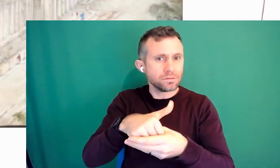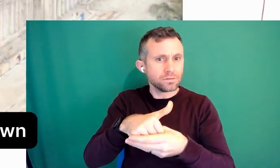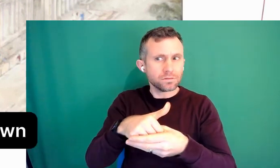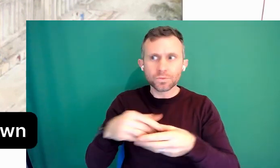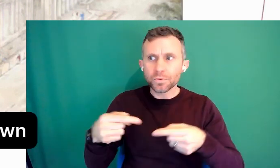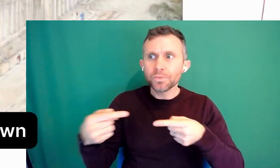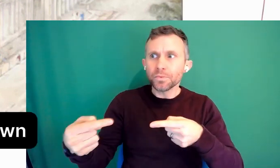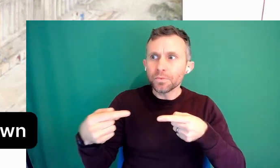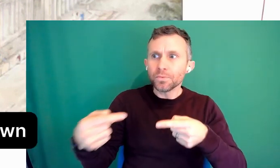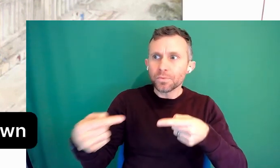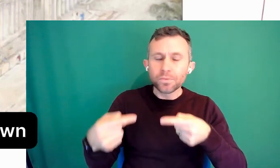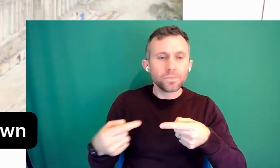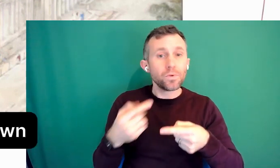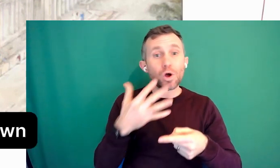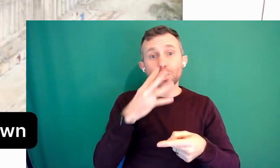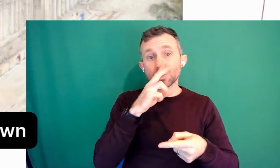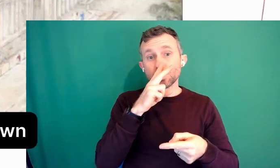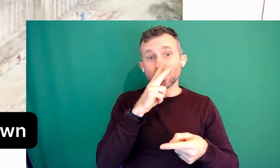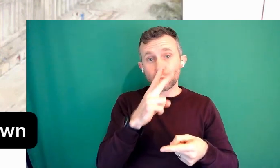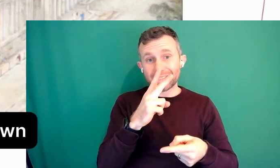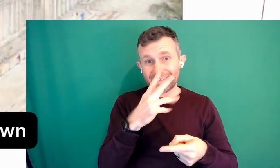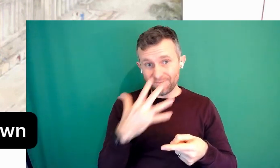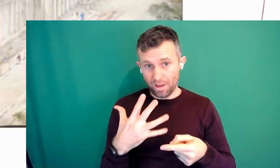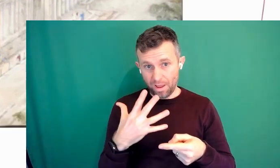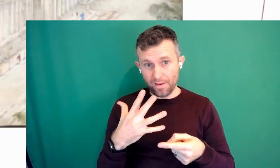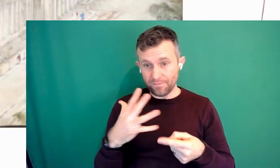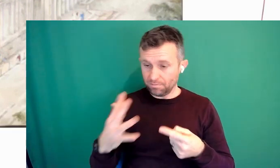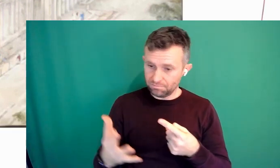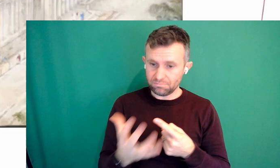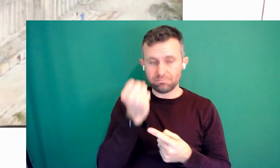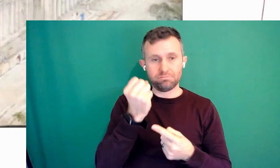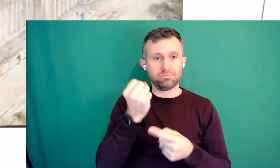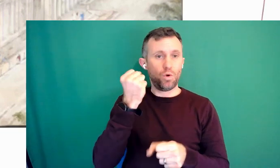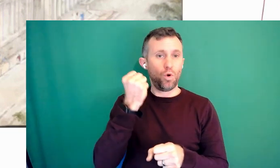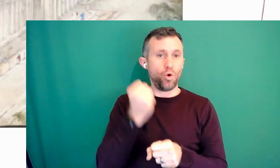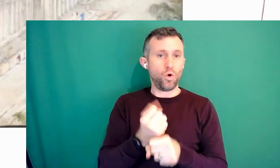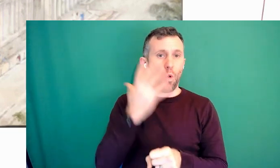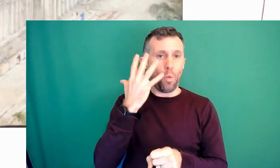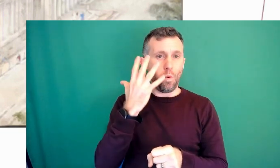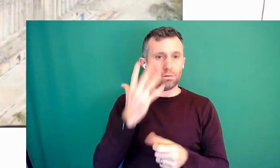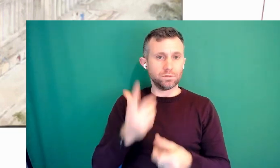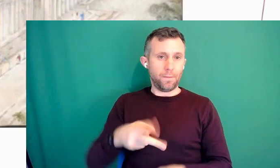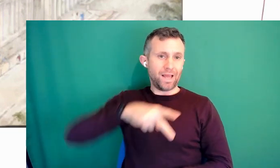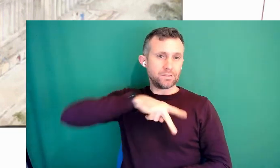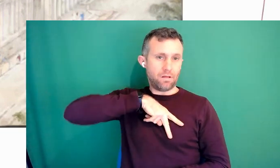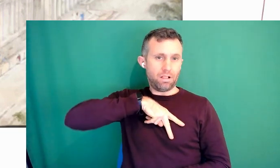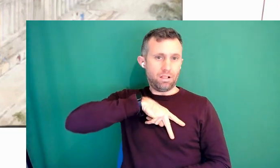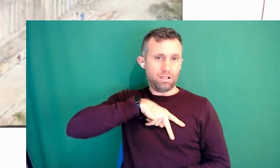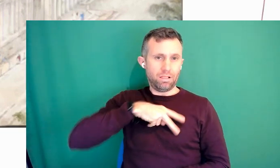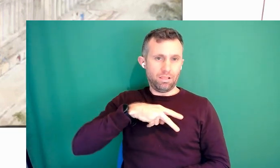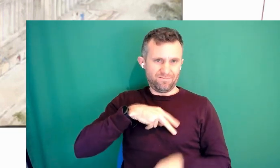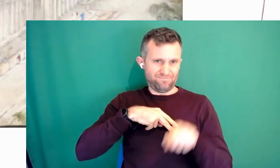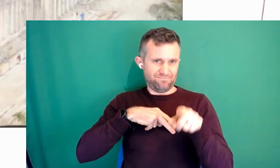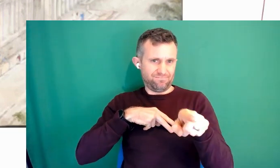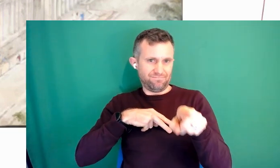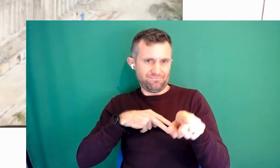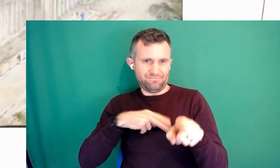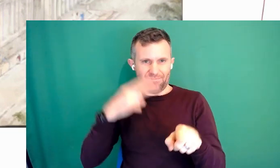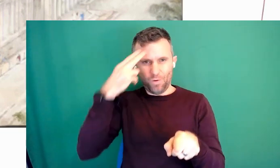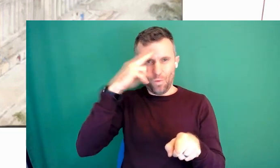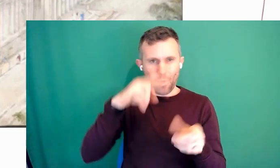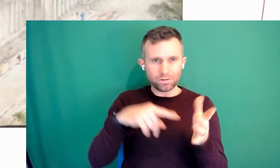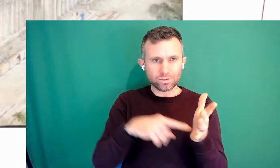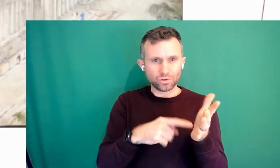was so impressed that he decided to grant Soane the King's Travelling Scholarship. This allows Soane to travel